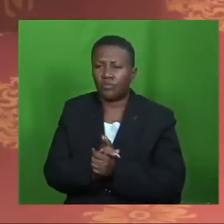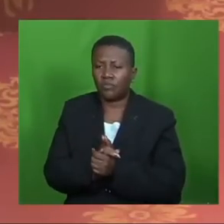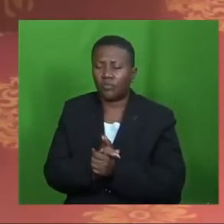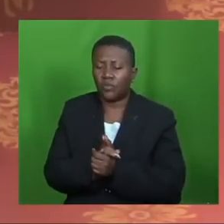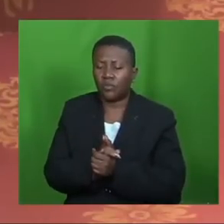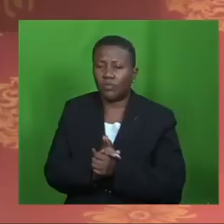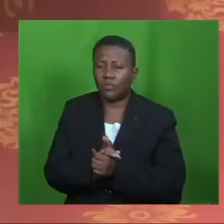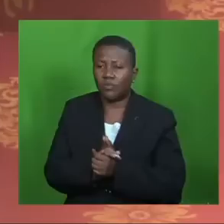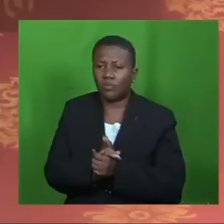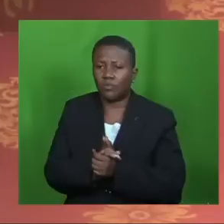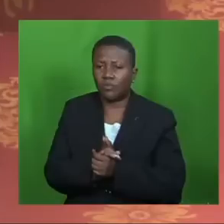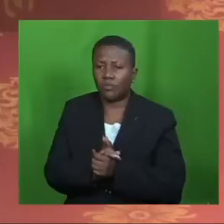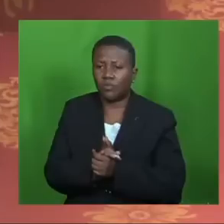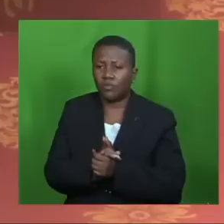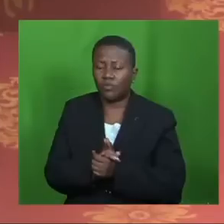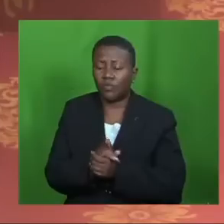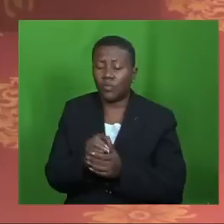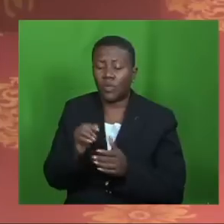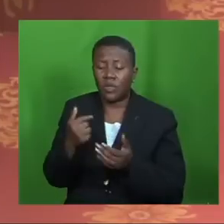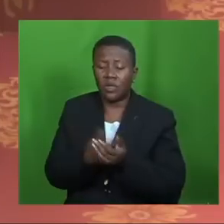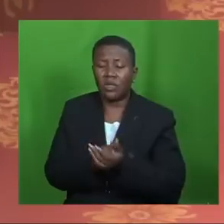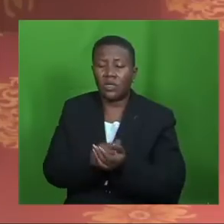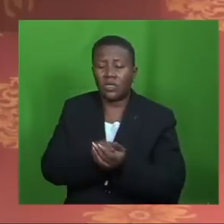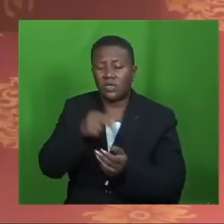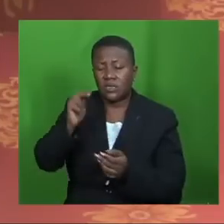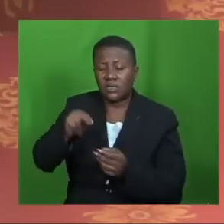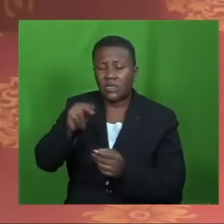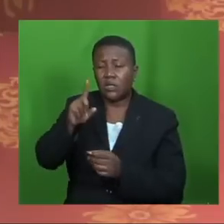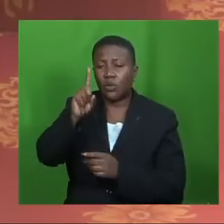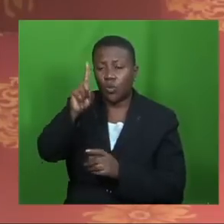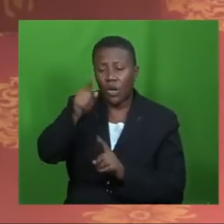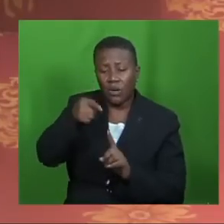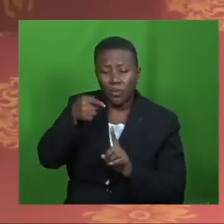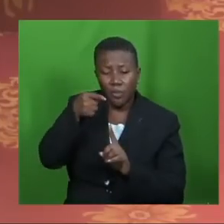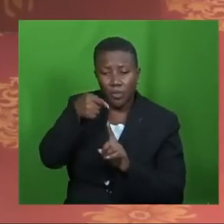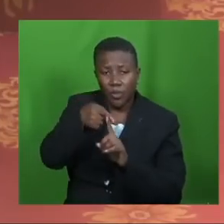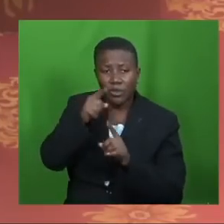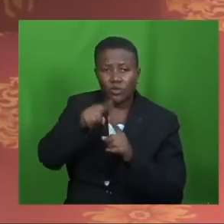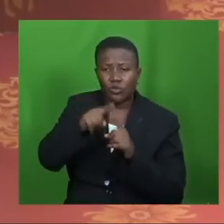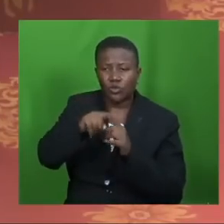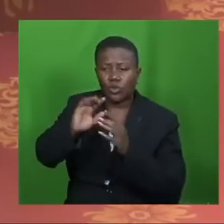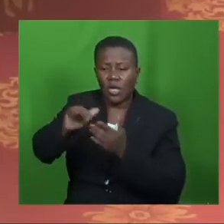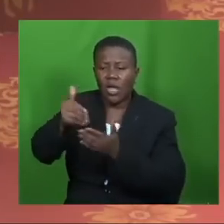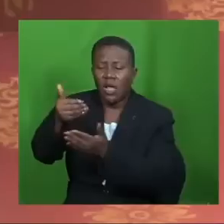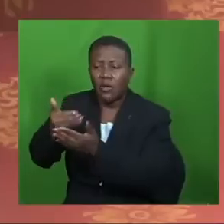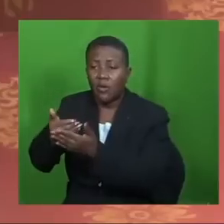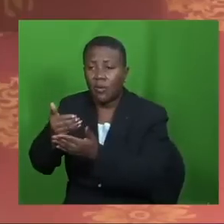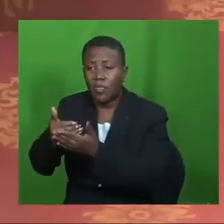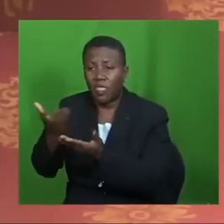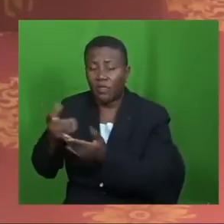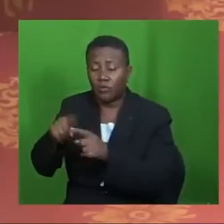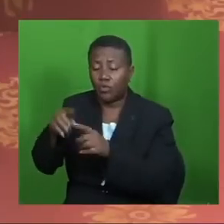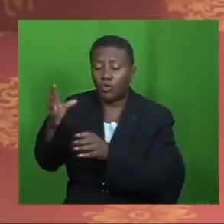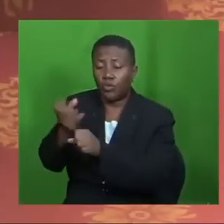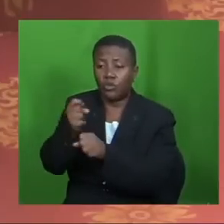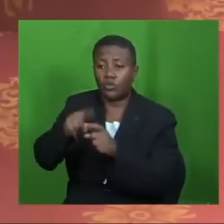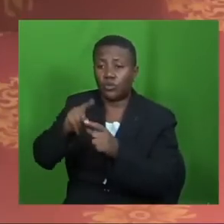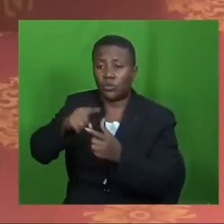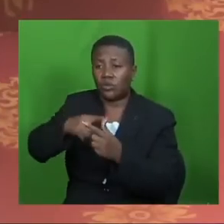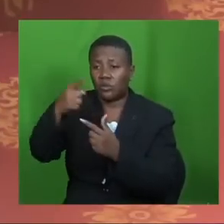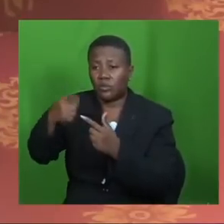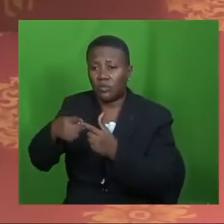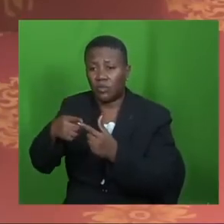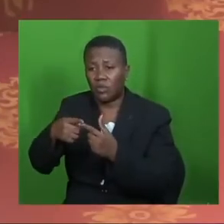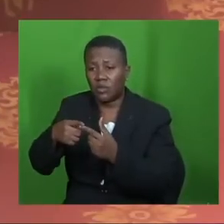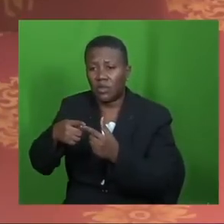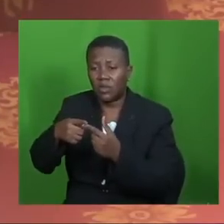level. The Ghana required at least a point to advance to the next stage of the competition in the Black Stars